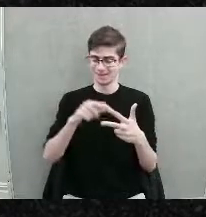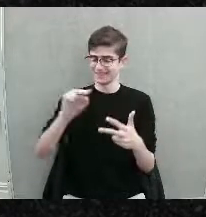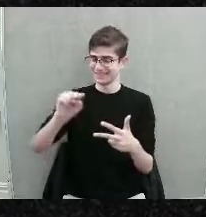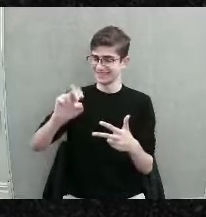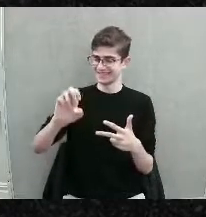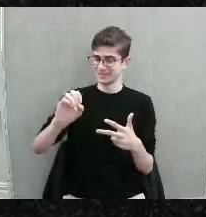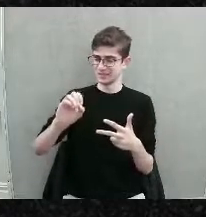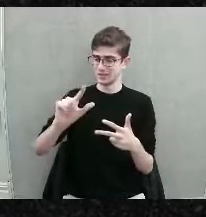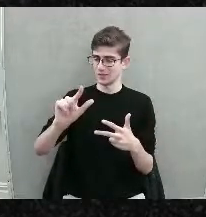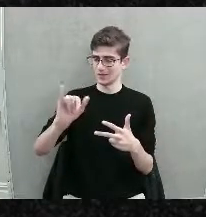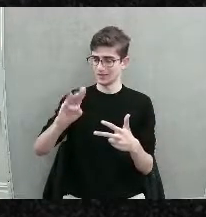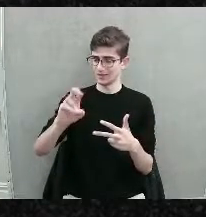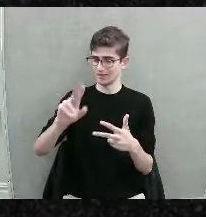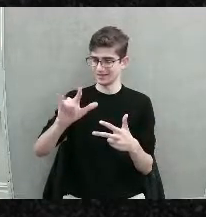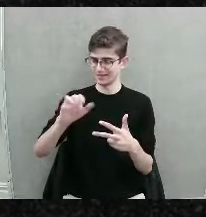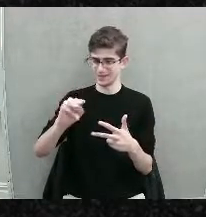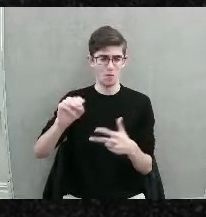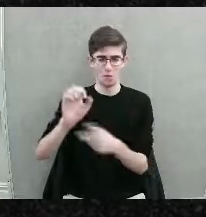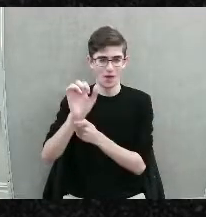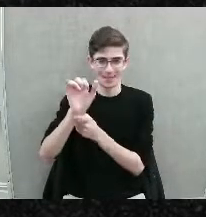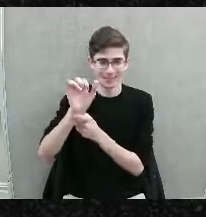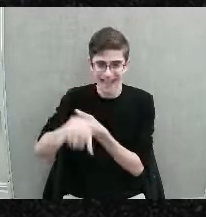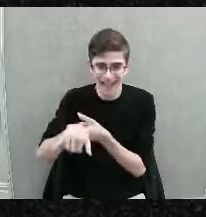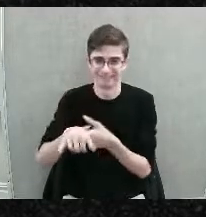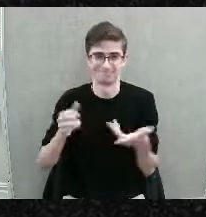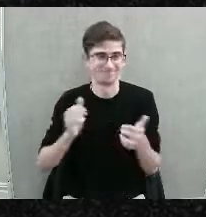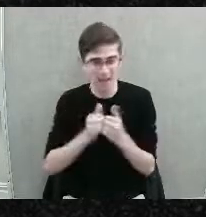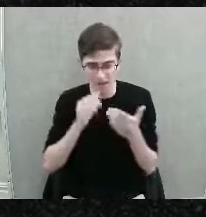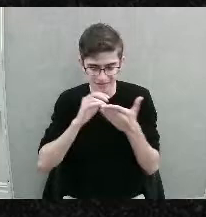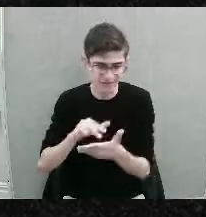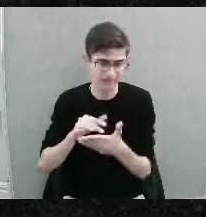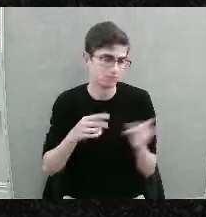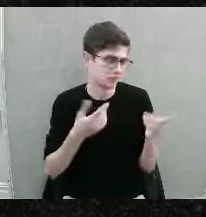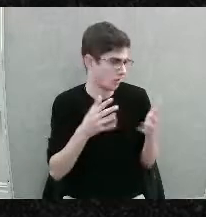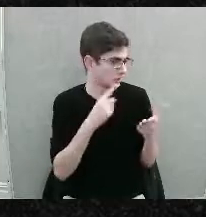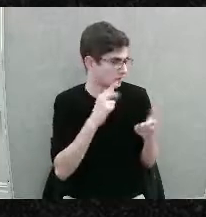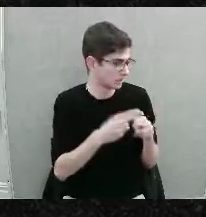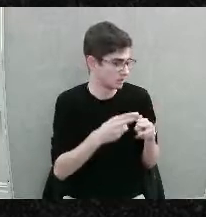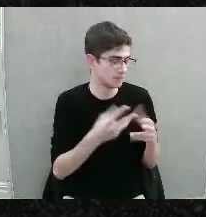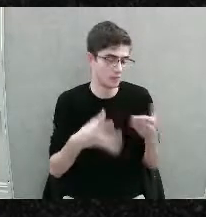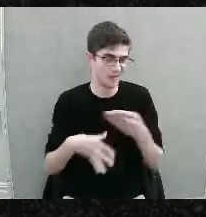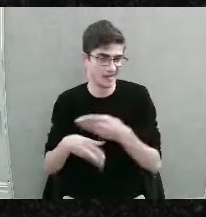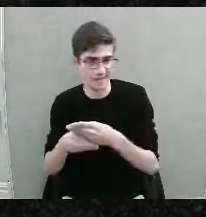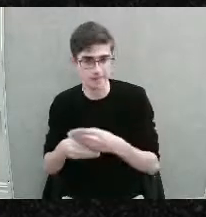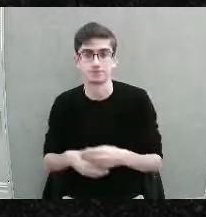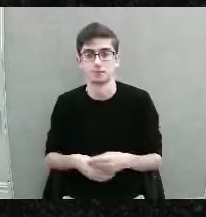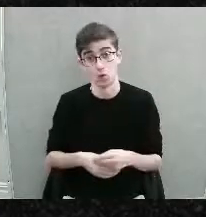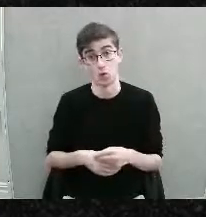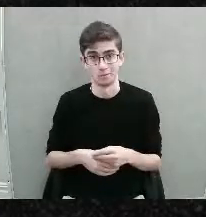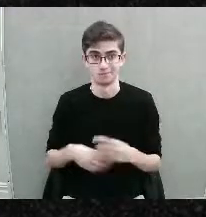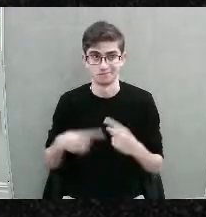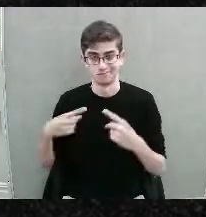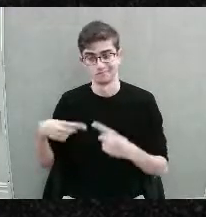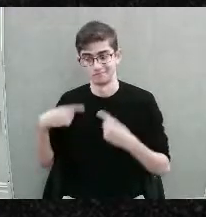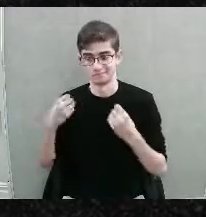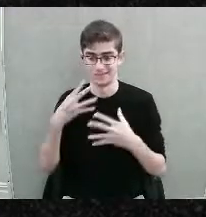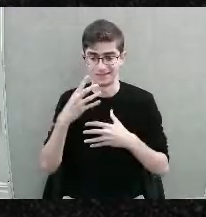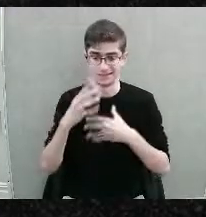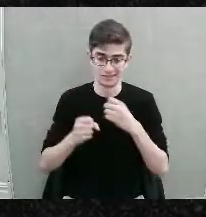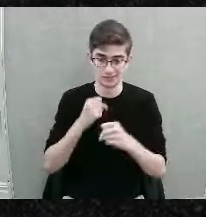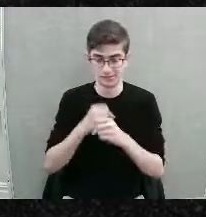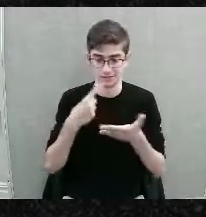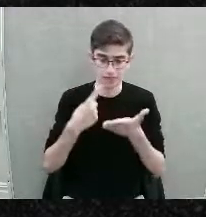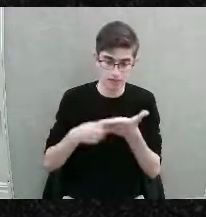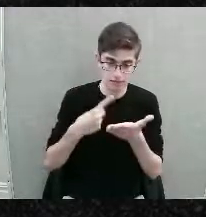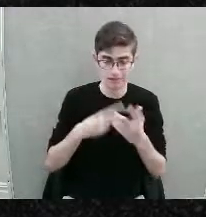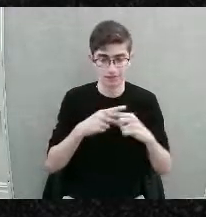how best to study it. And Janet touched upon this. I want to just add a few more things. So after years of discussions across temporal and